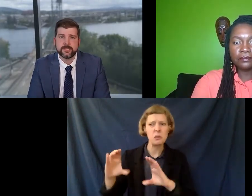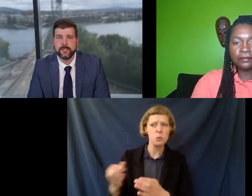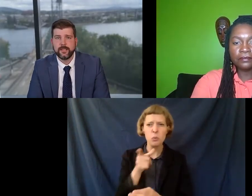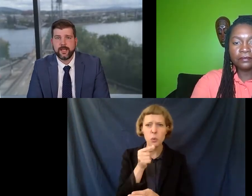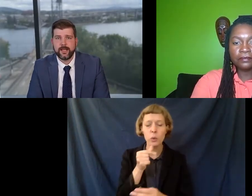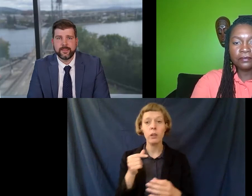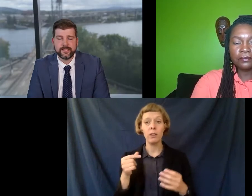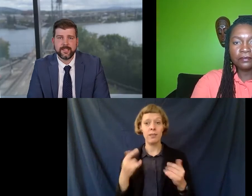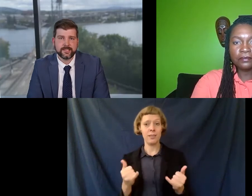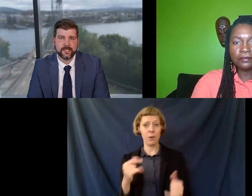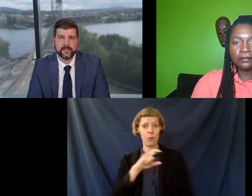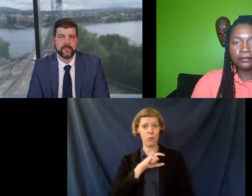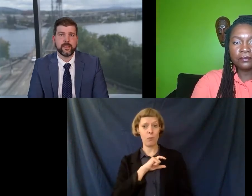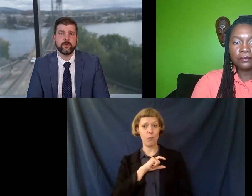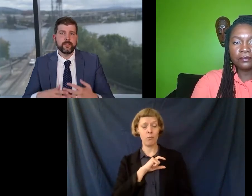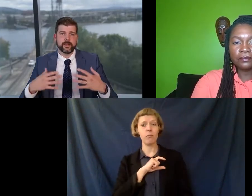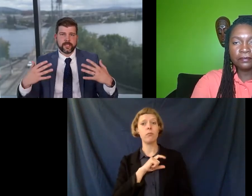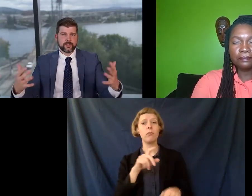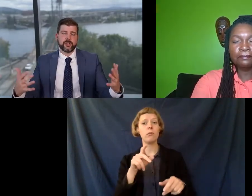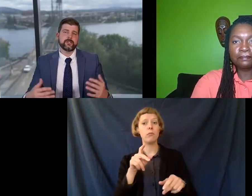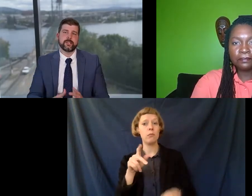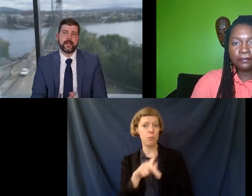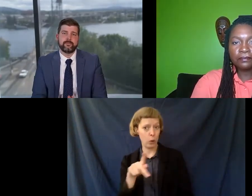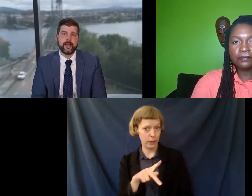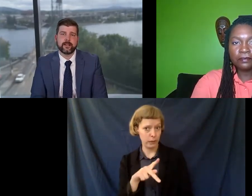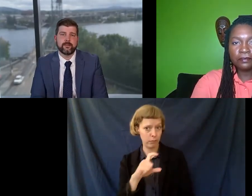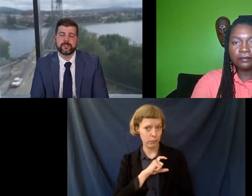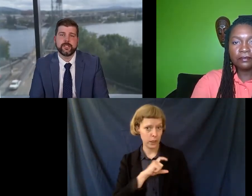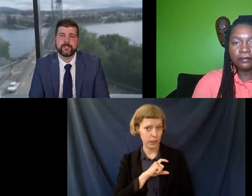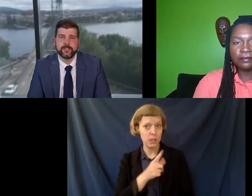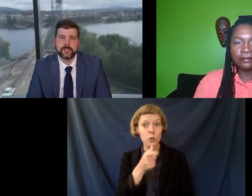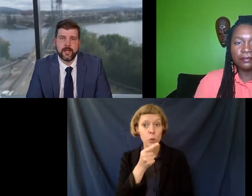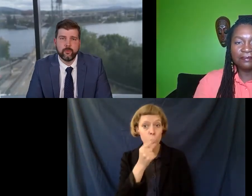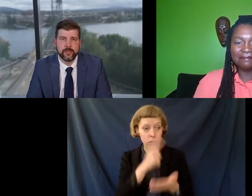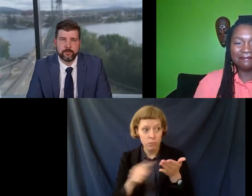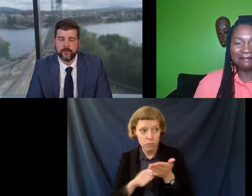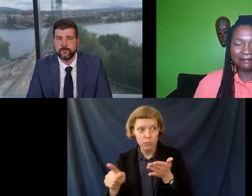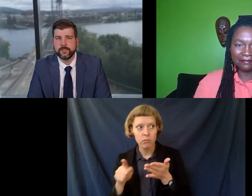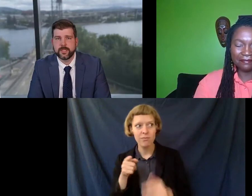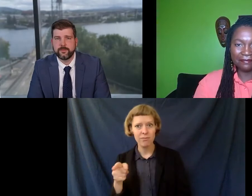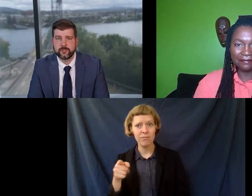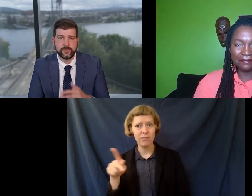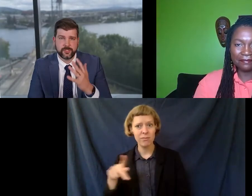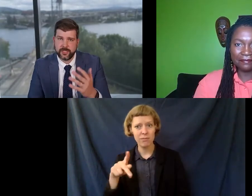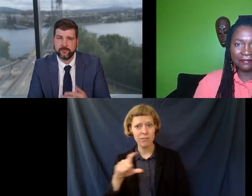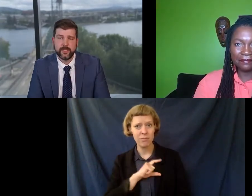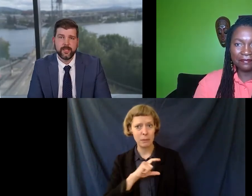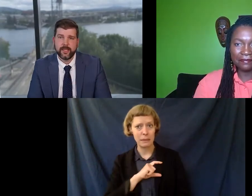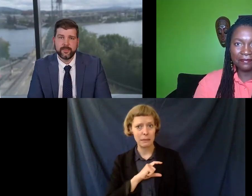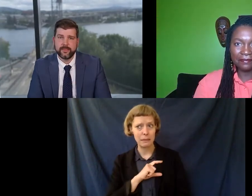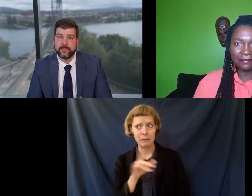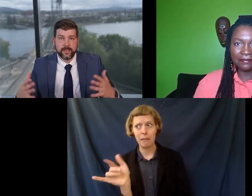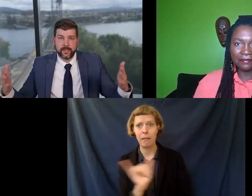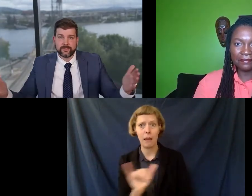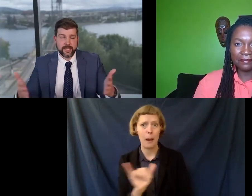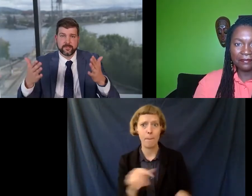police. And that's not to say that they would be against changing that. I've had conversations with Portland police officers, with the chief,